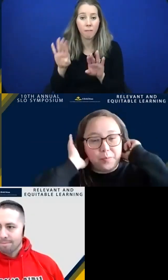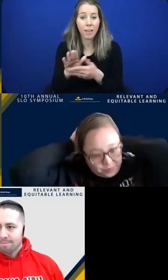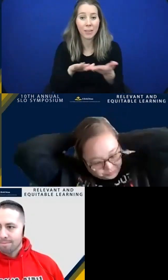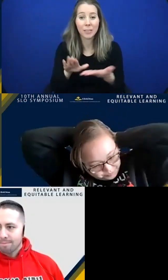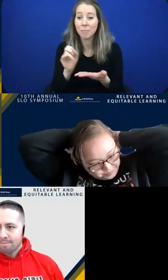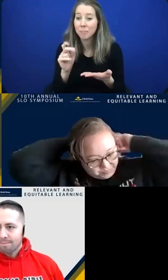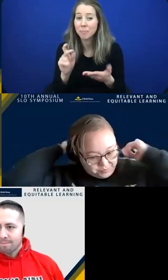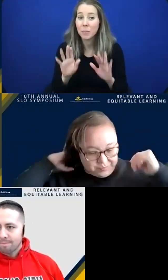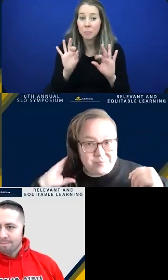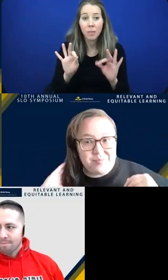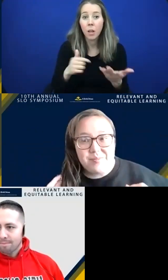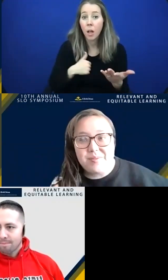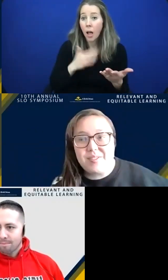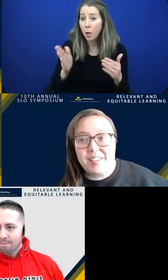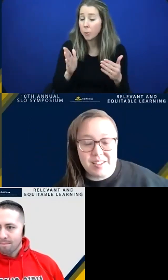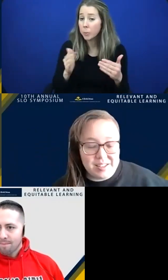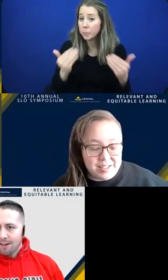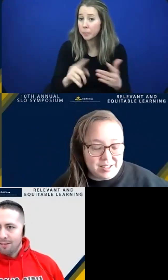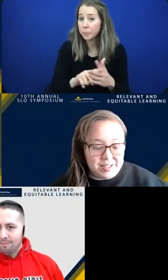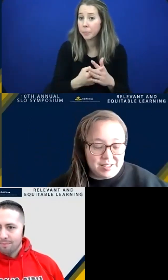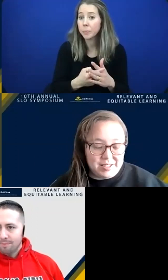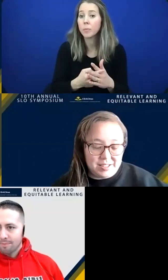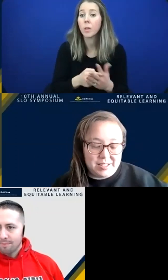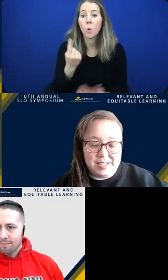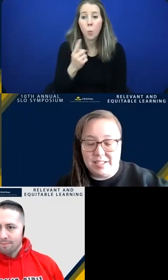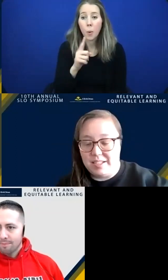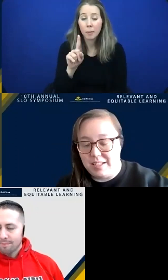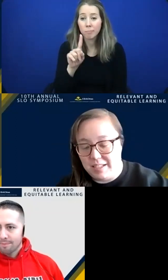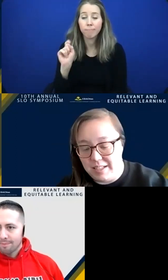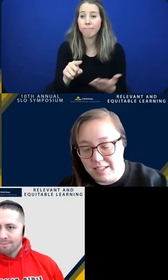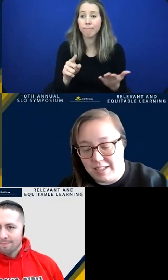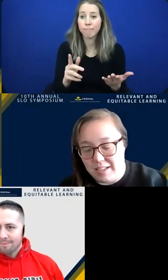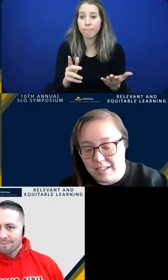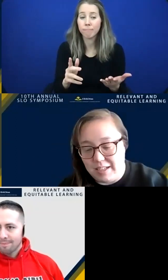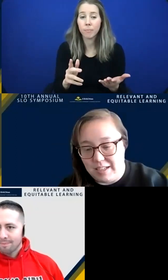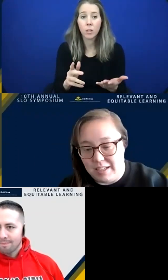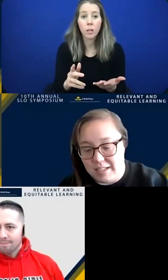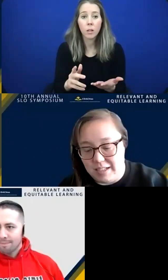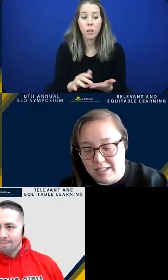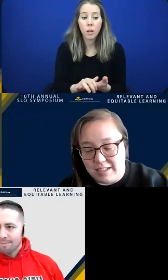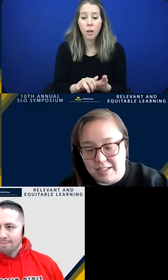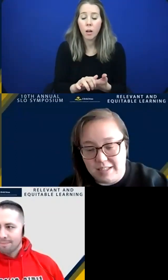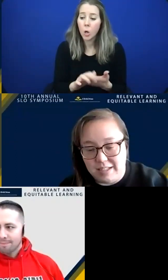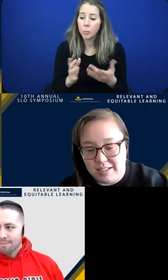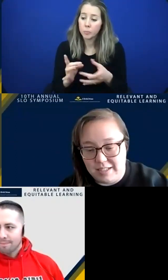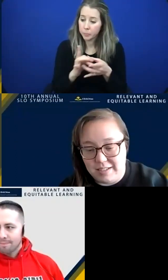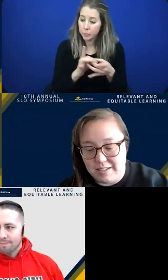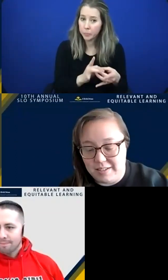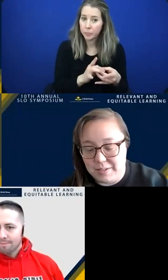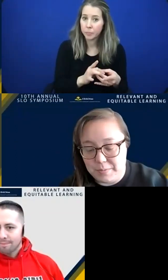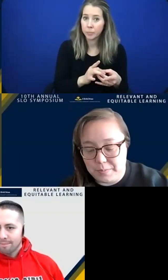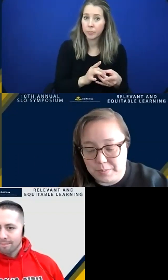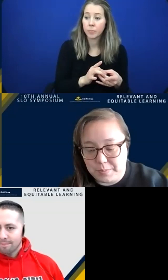Excellent. And I will start things off for us. One big question sort of following